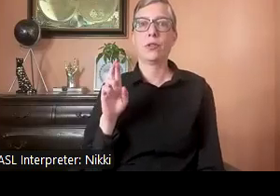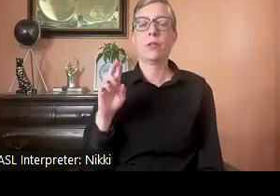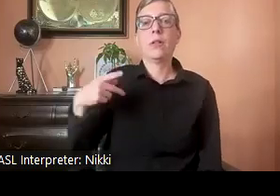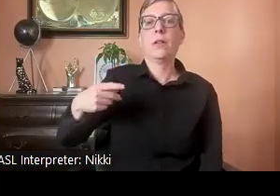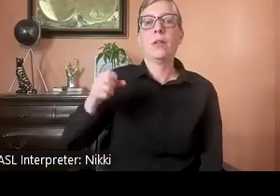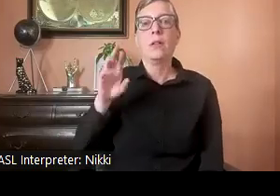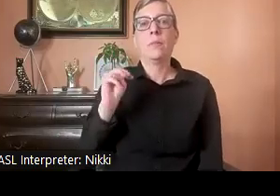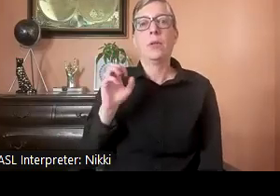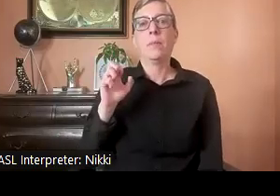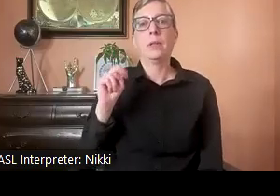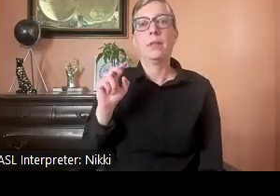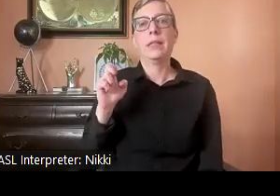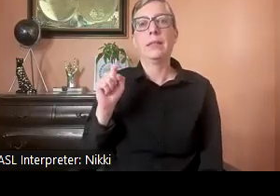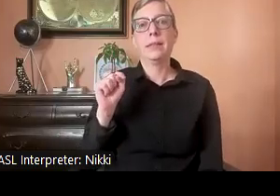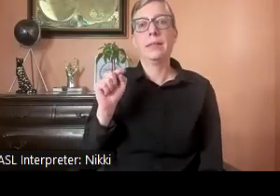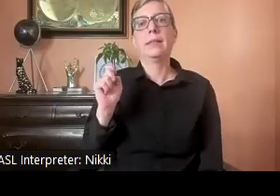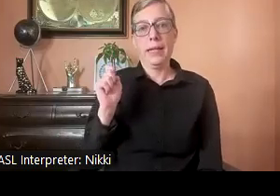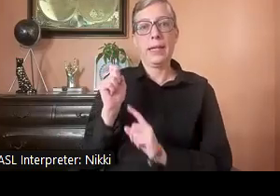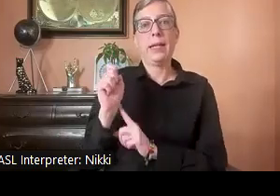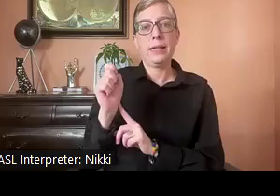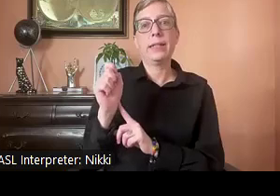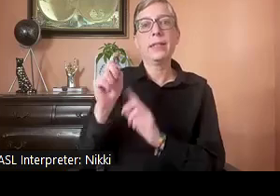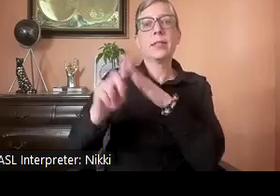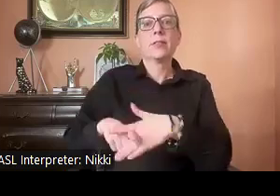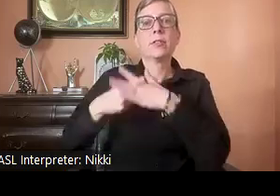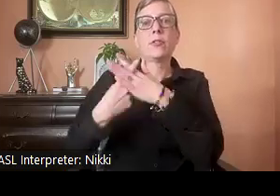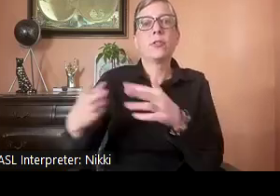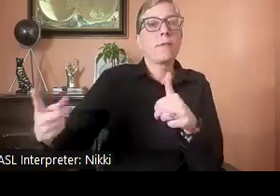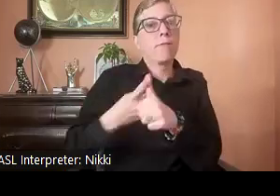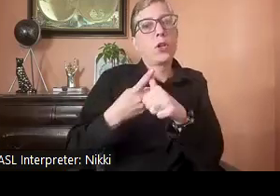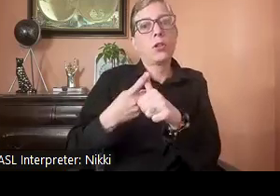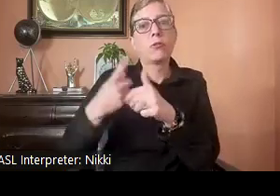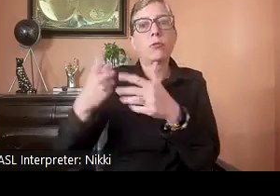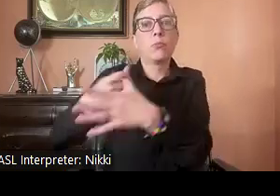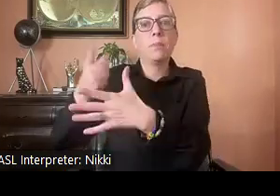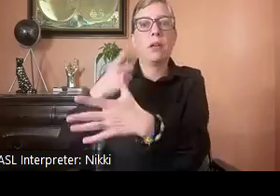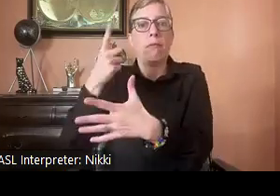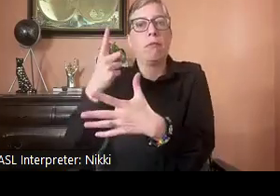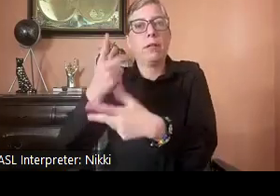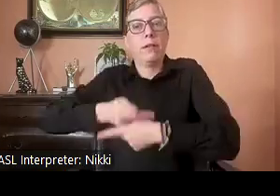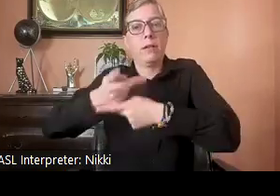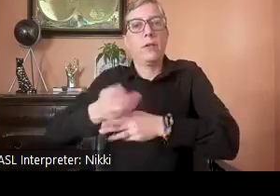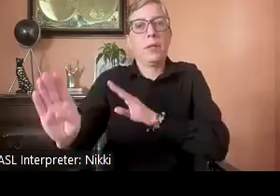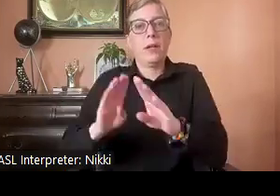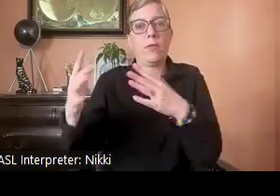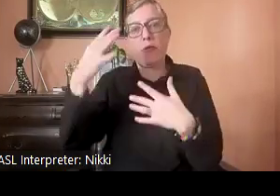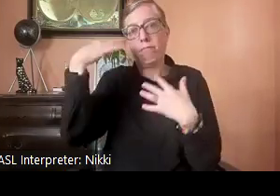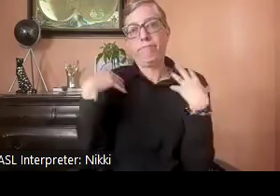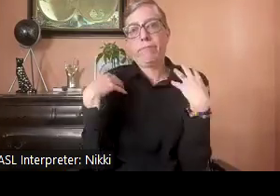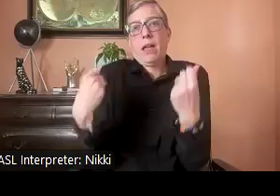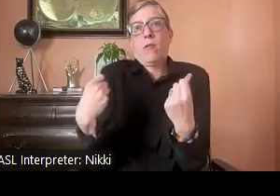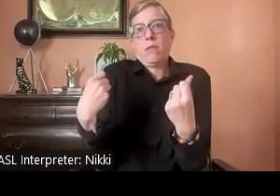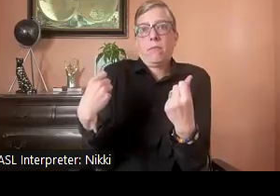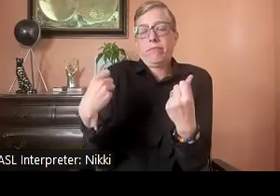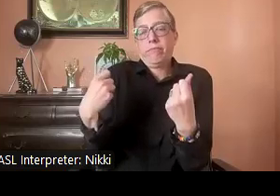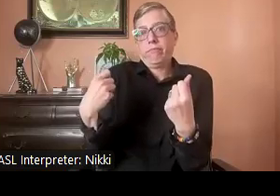implementation of primary care behavioral health in their health system, right, in 1998. 2000s, we're beginning to grow. I